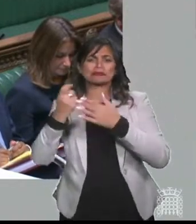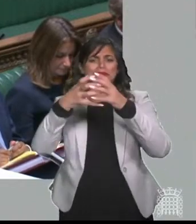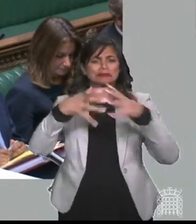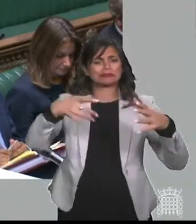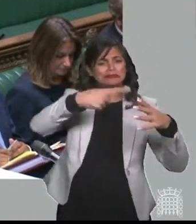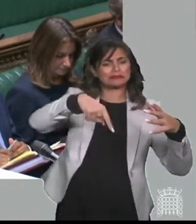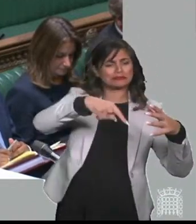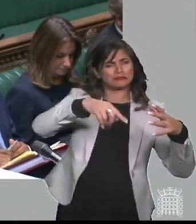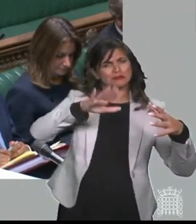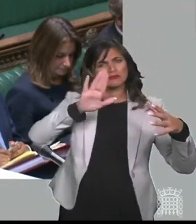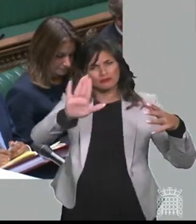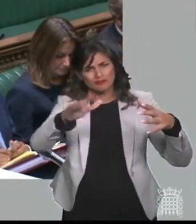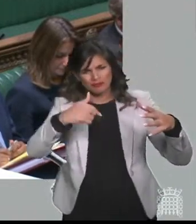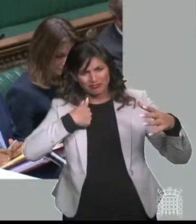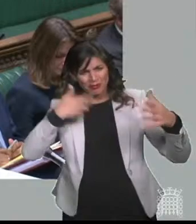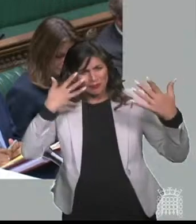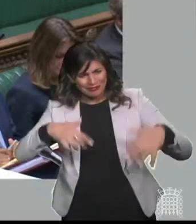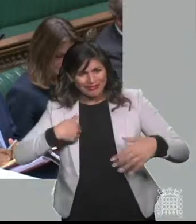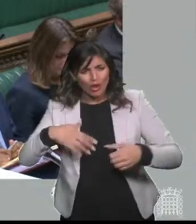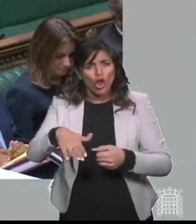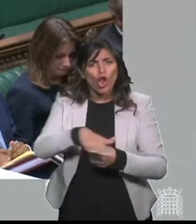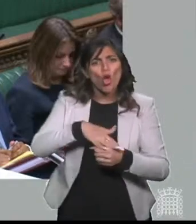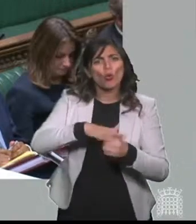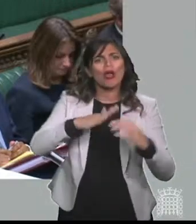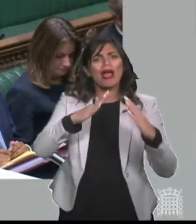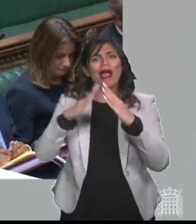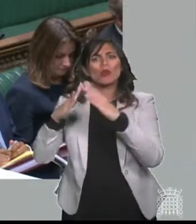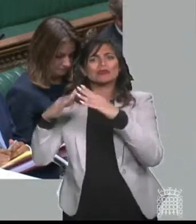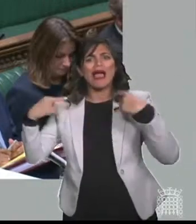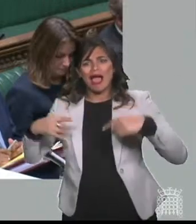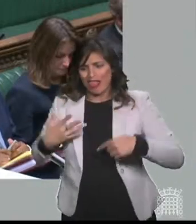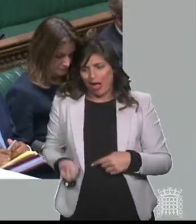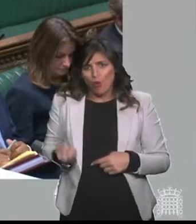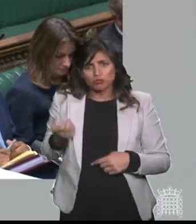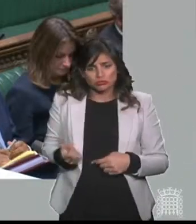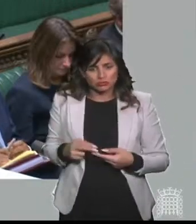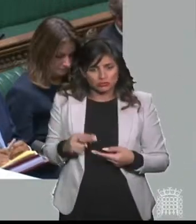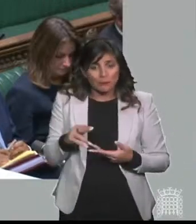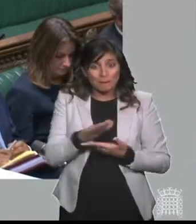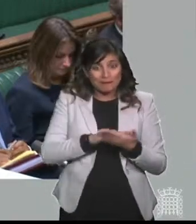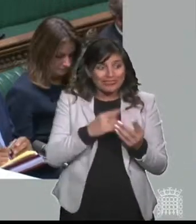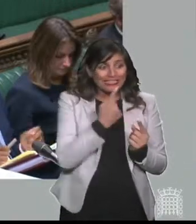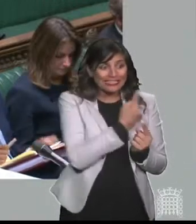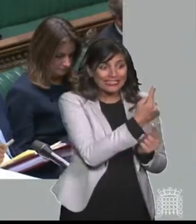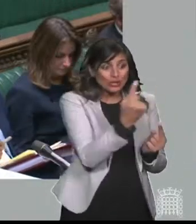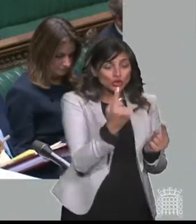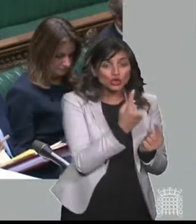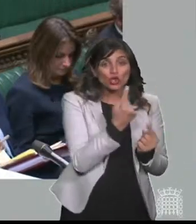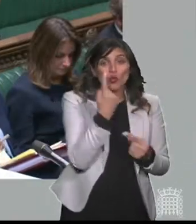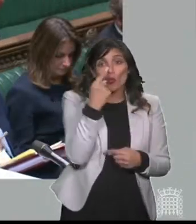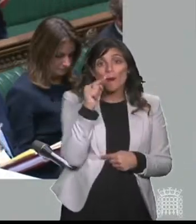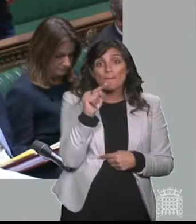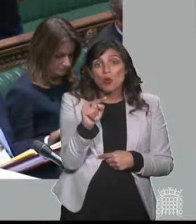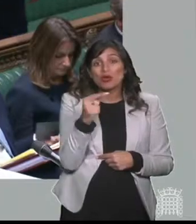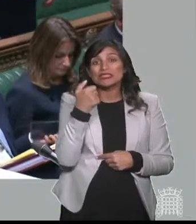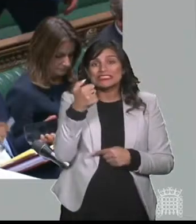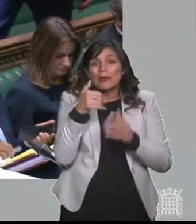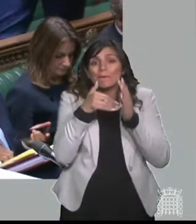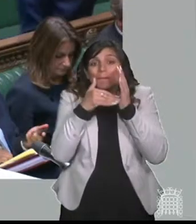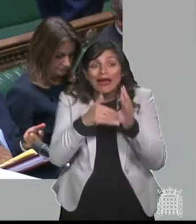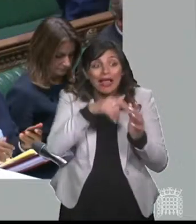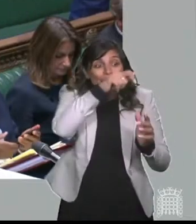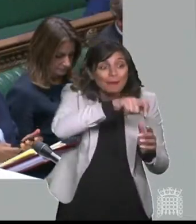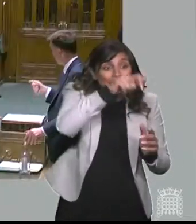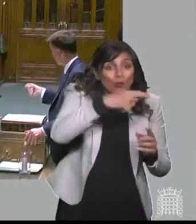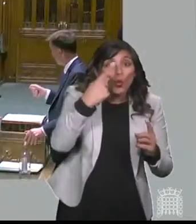we have increased the local housing allowance, which will mean £800 of help to 1.6 million of our